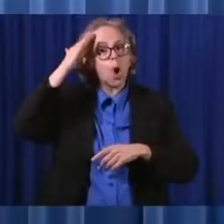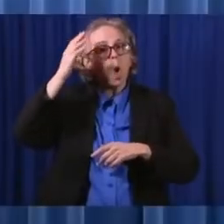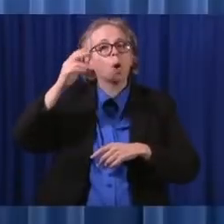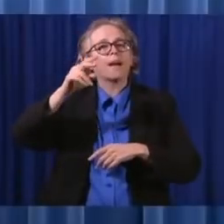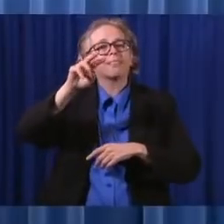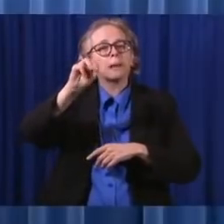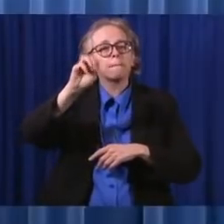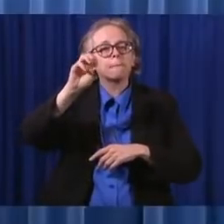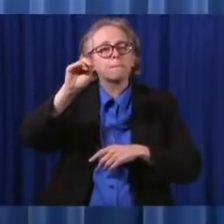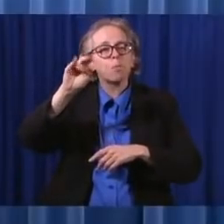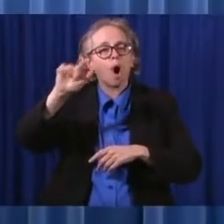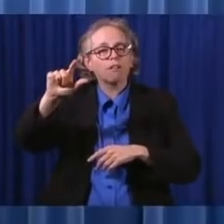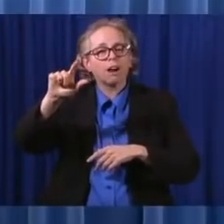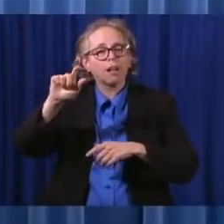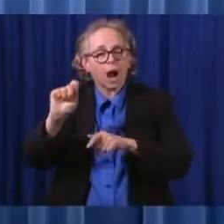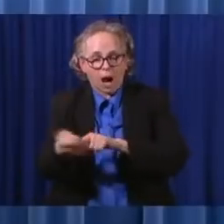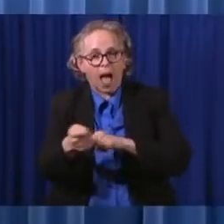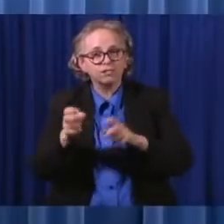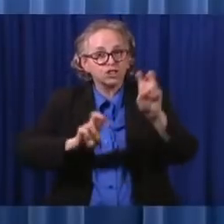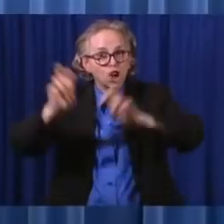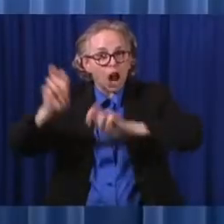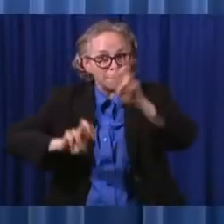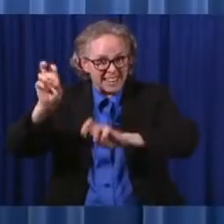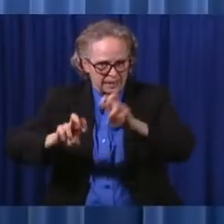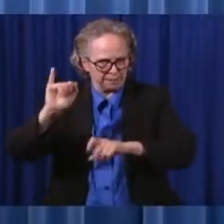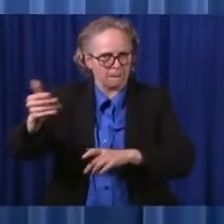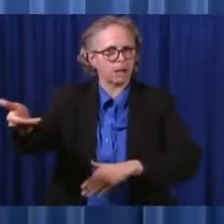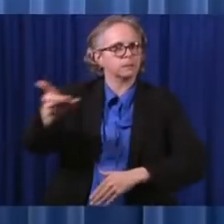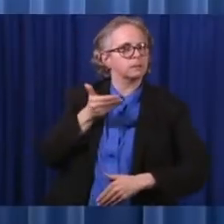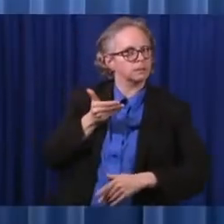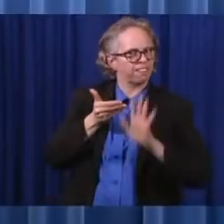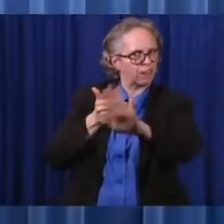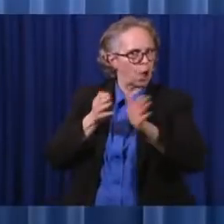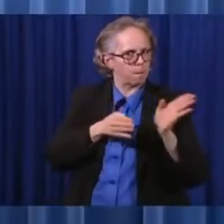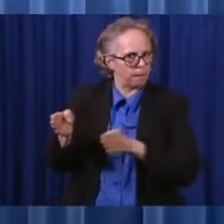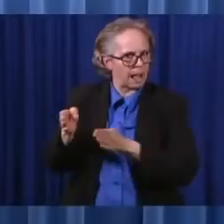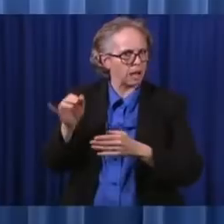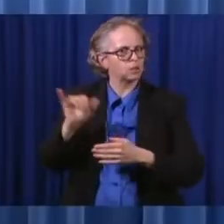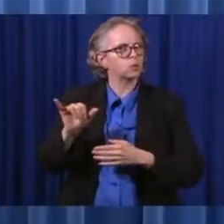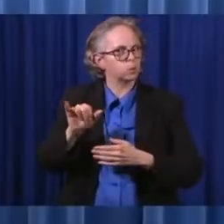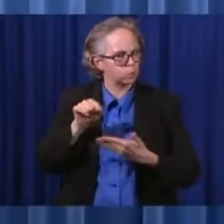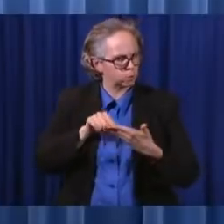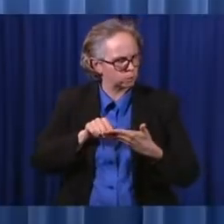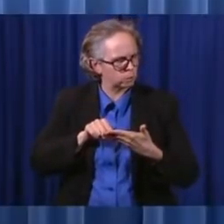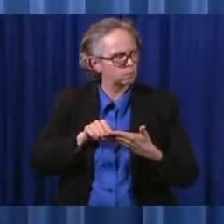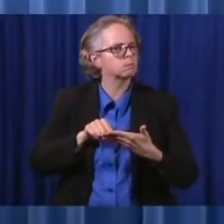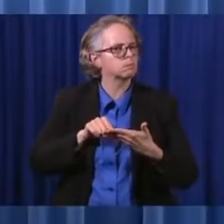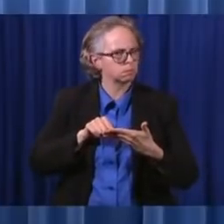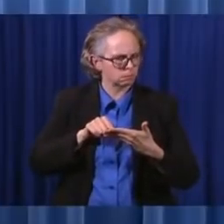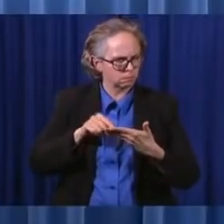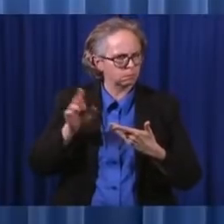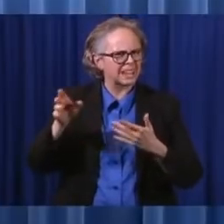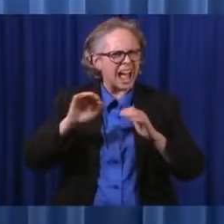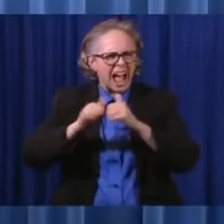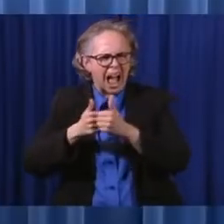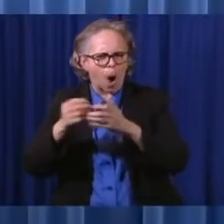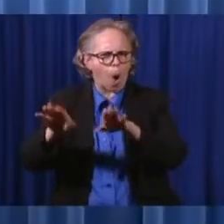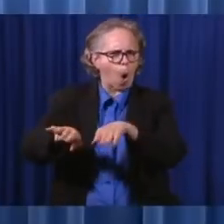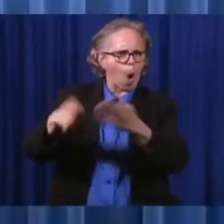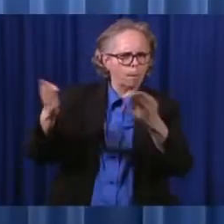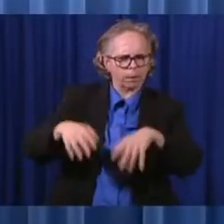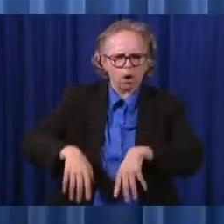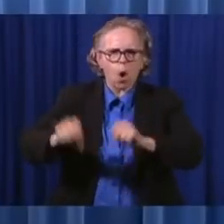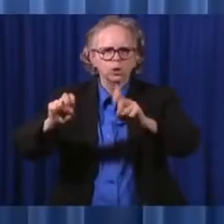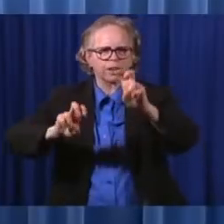the Memorial Tournament Activation Plan, calling for the Memorial Golf Tournament to be held on July 13th